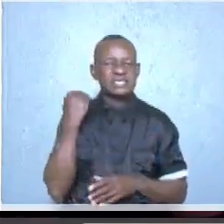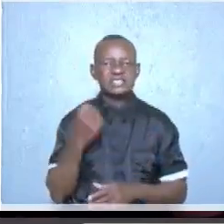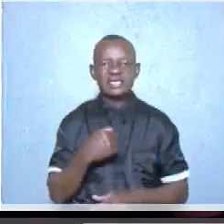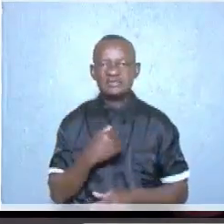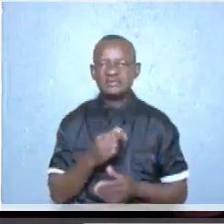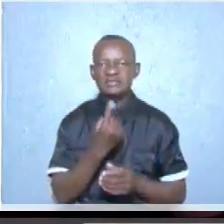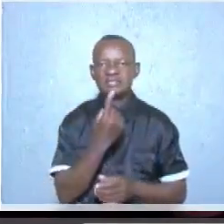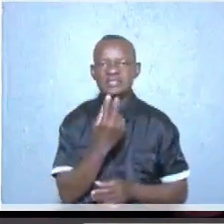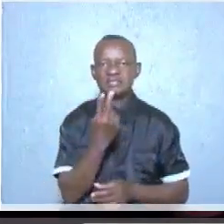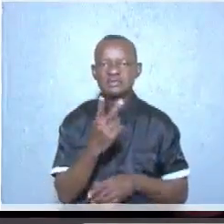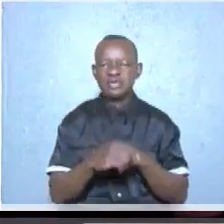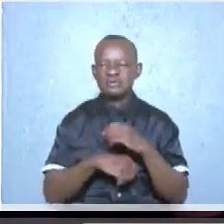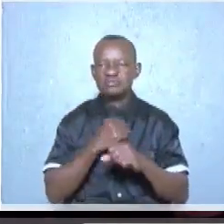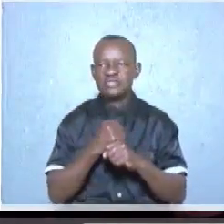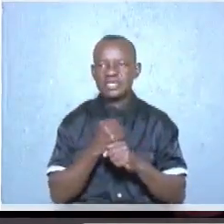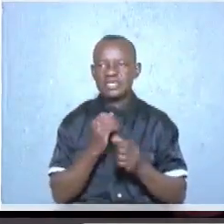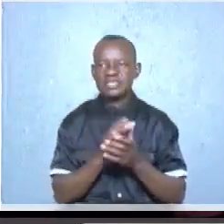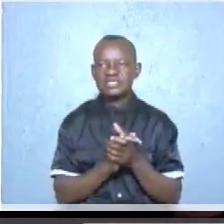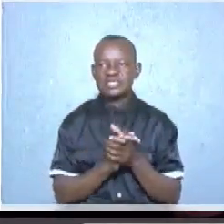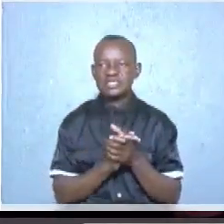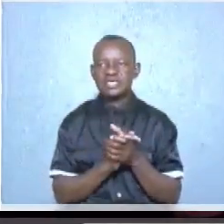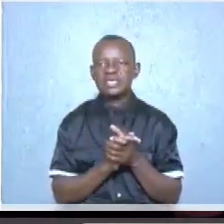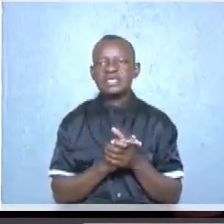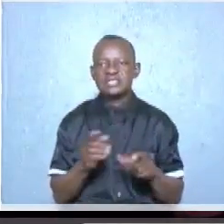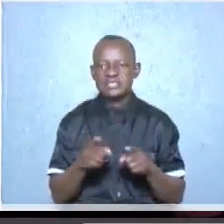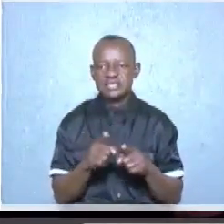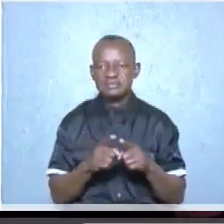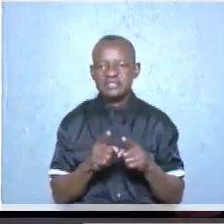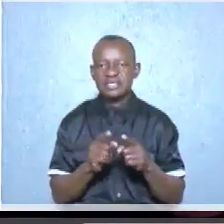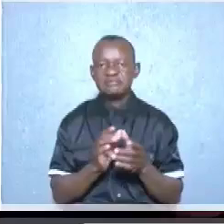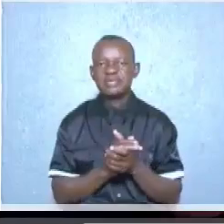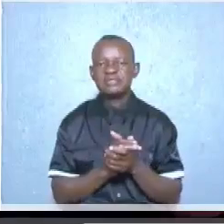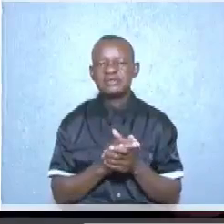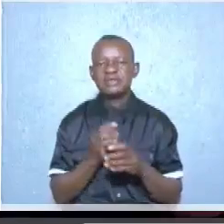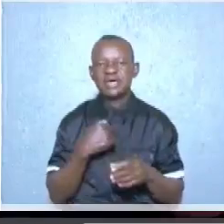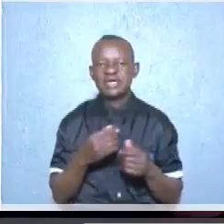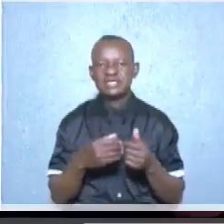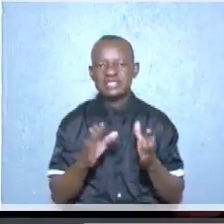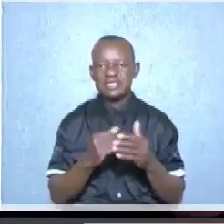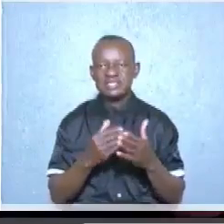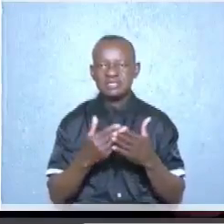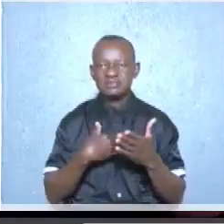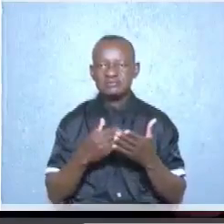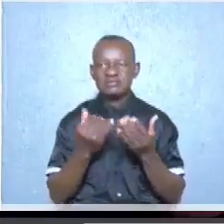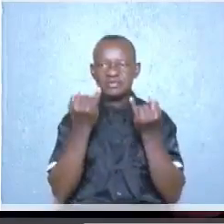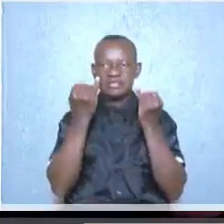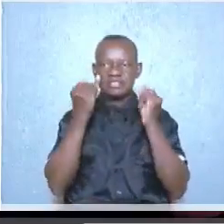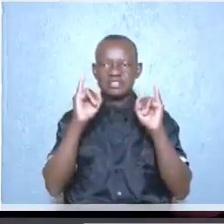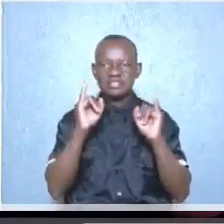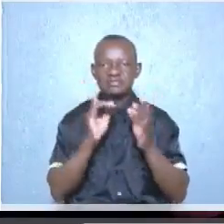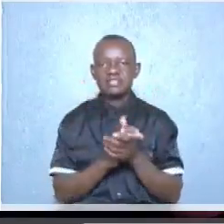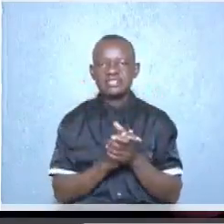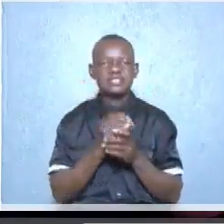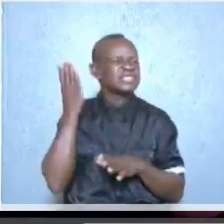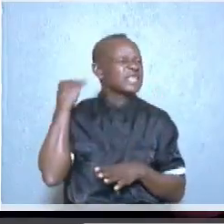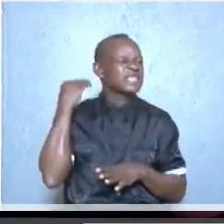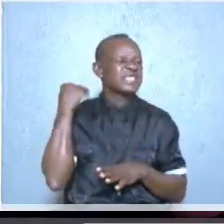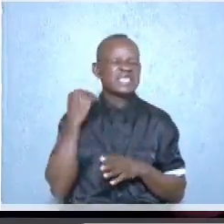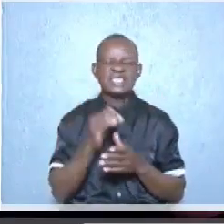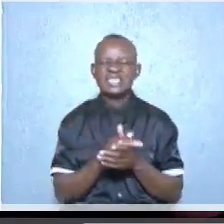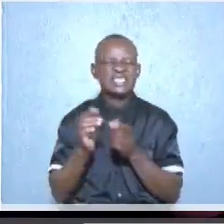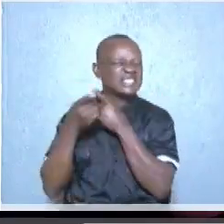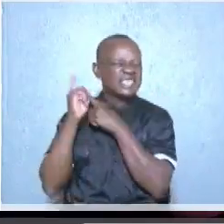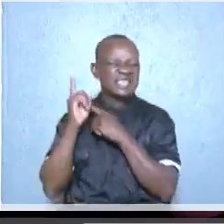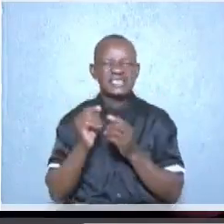previously, before independence, and that business was very difficult to do business. And after that, it